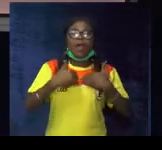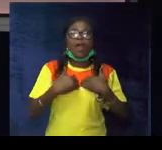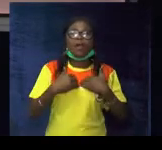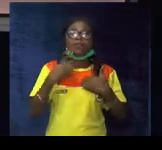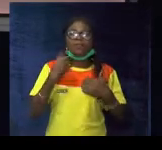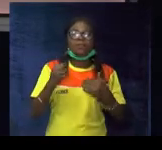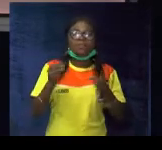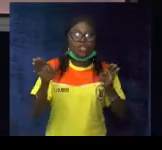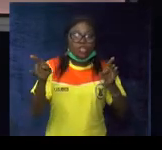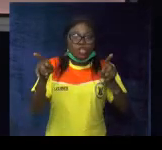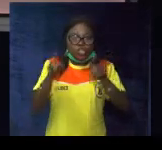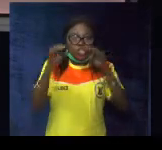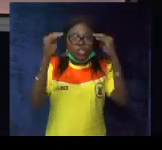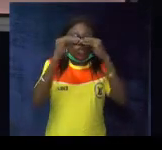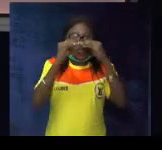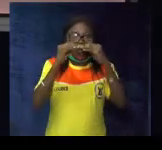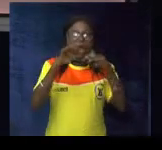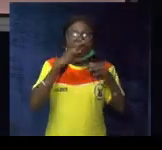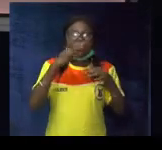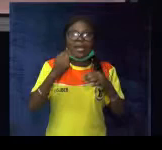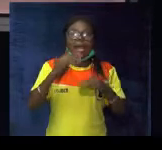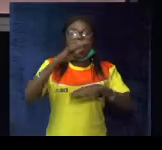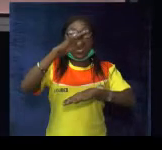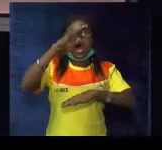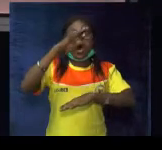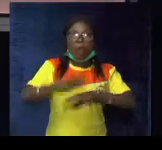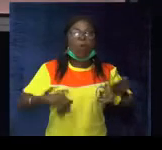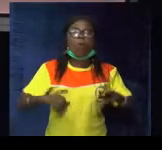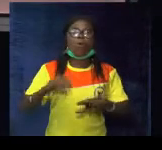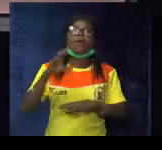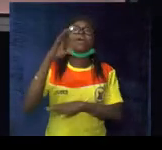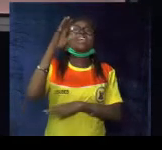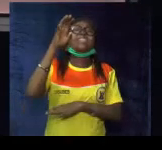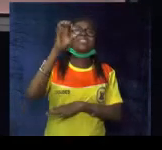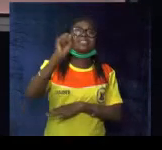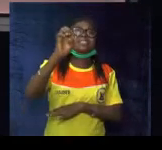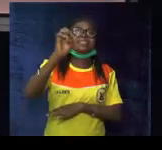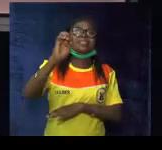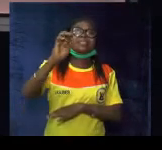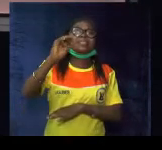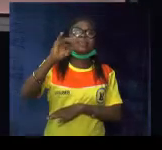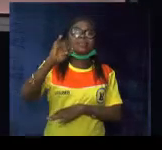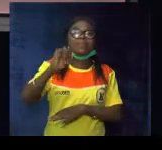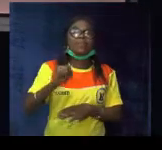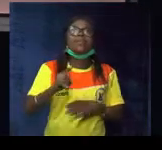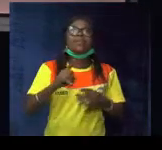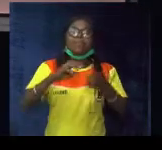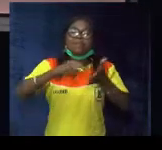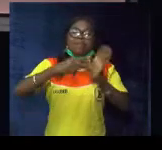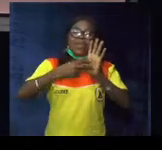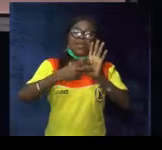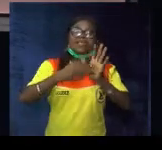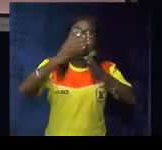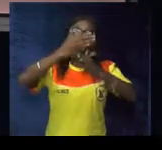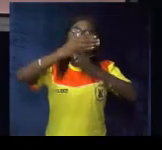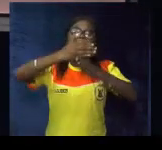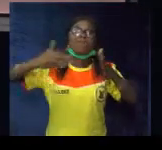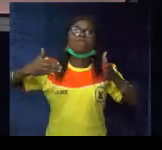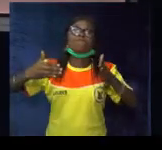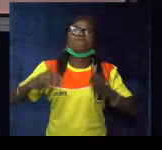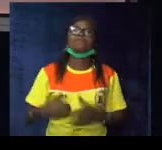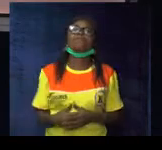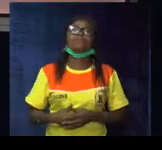will divide the circle into two equal parts. And these parts are called semicircle. Semicircle means half circle.